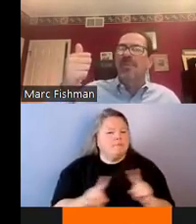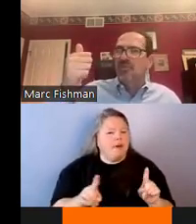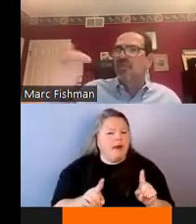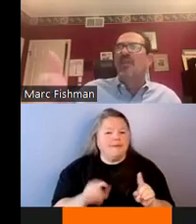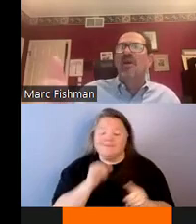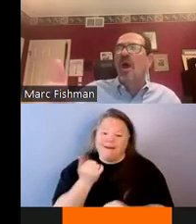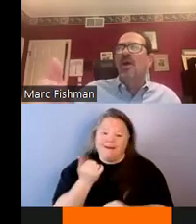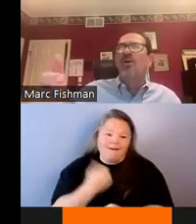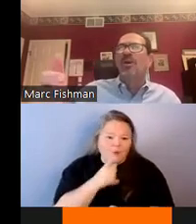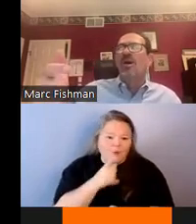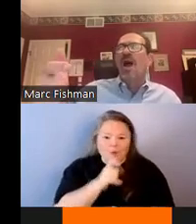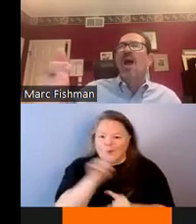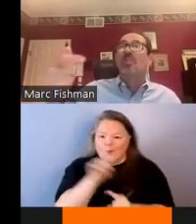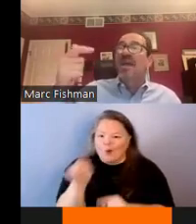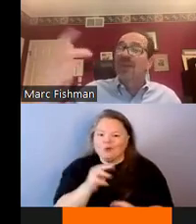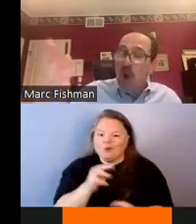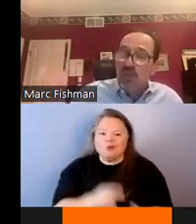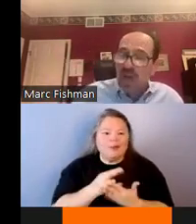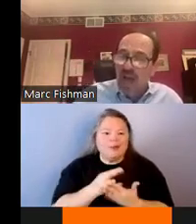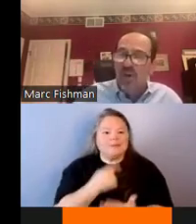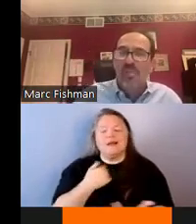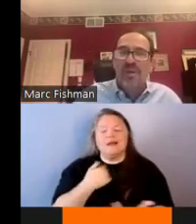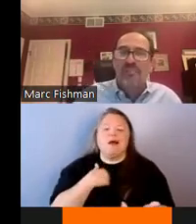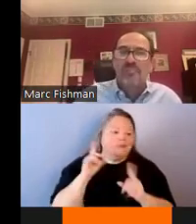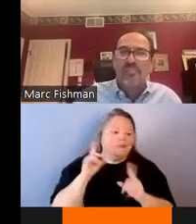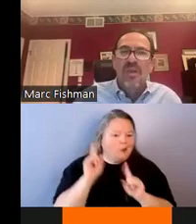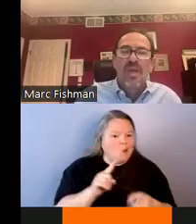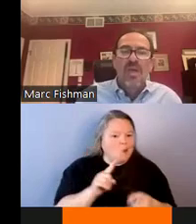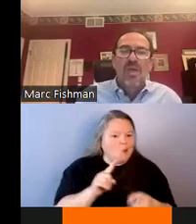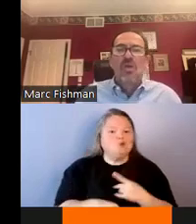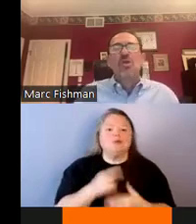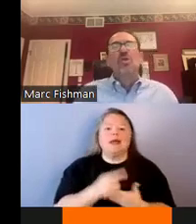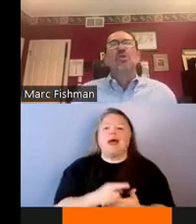completes rehab, says they want to go to IOP, and goes to IOP.